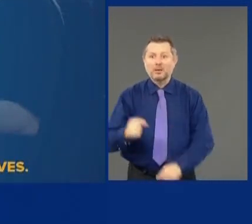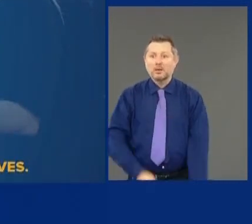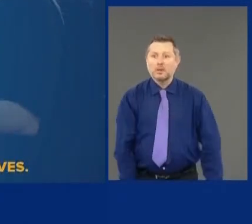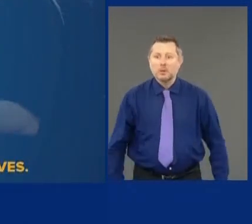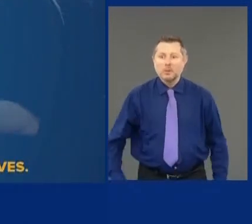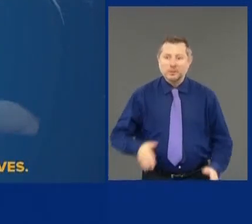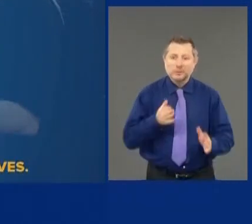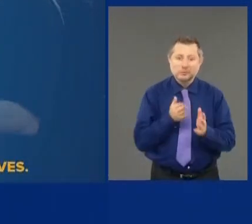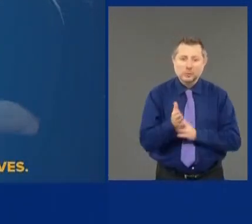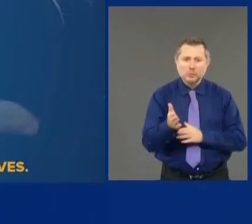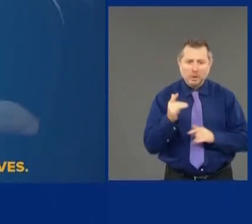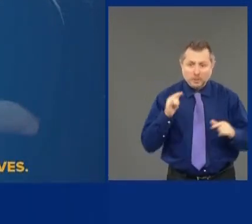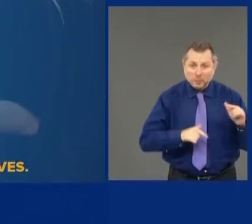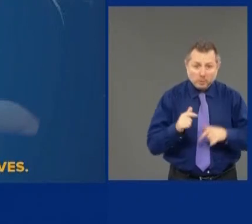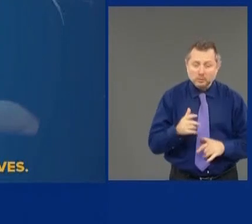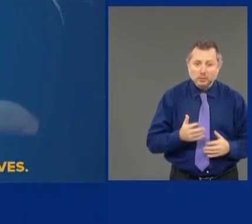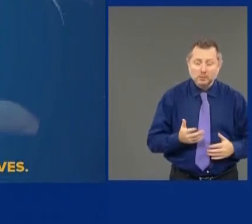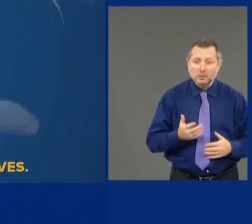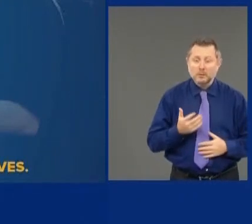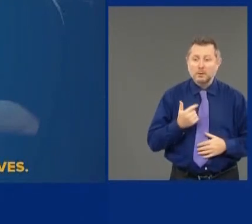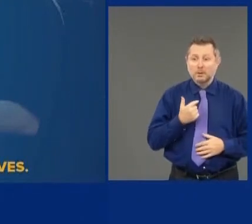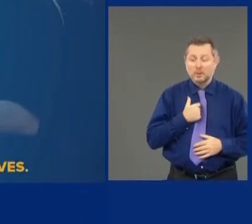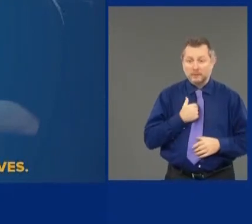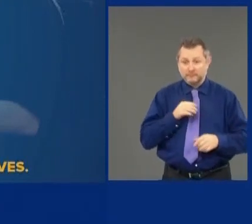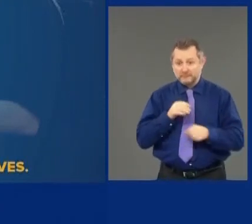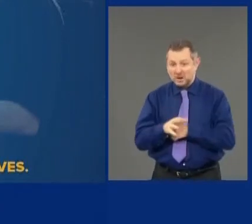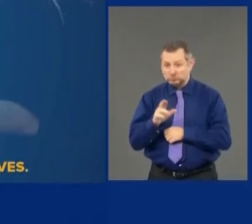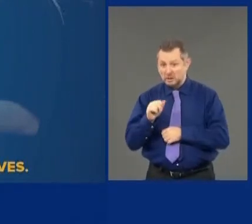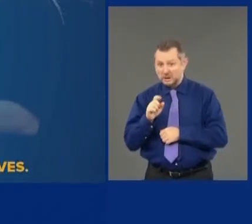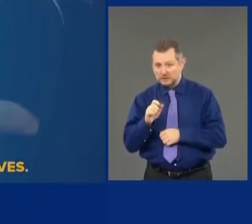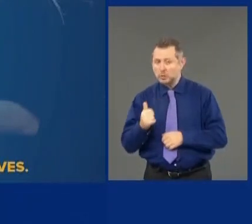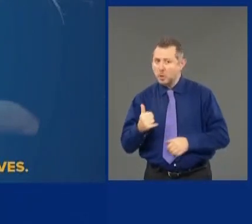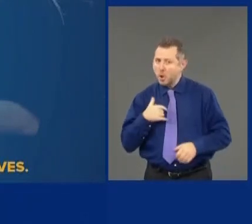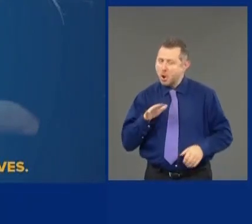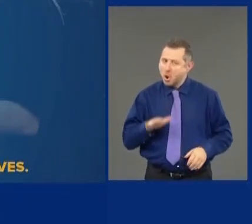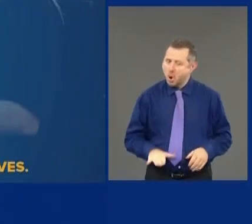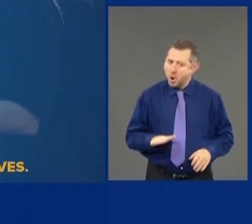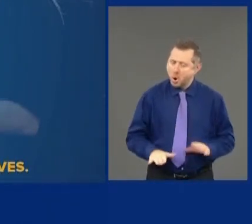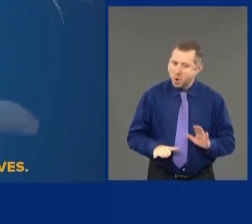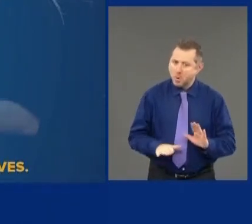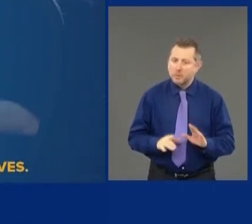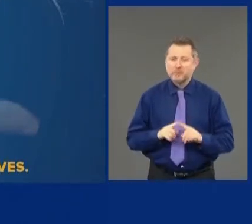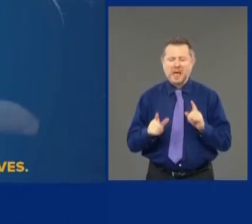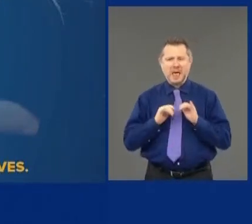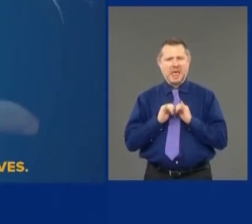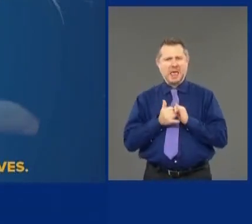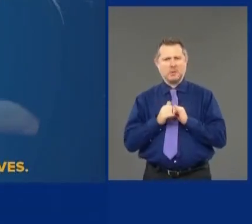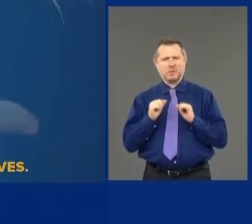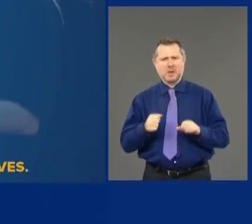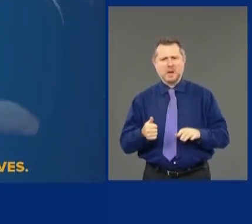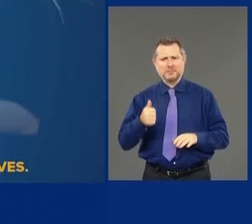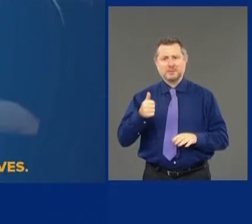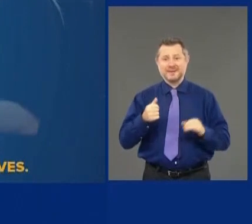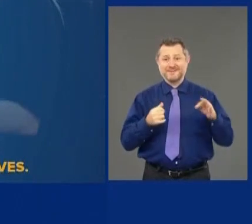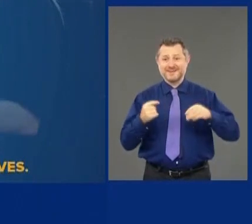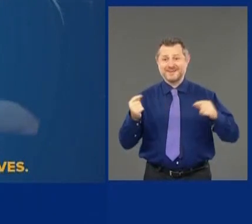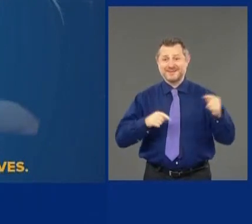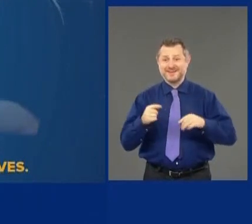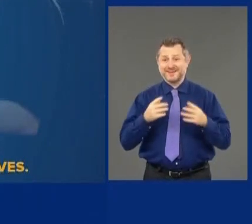airports. Our infection rate is low. We know that. How does it go up? People come in from the